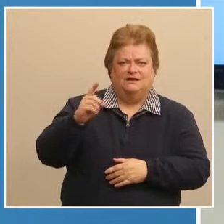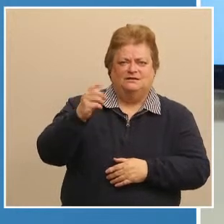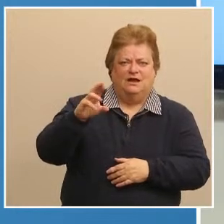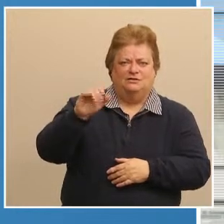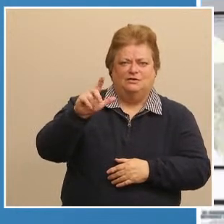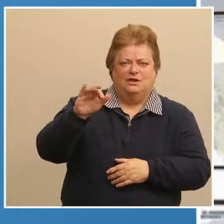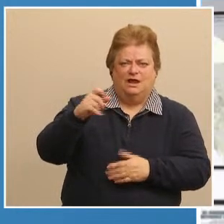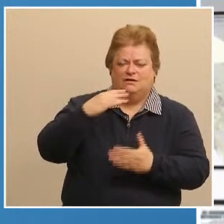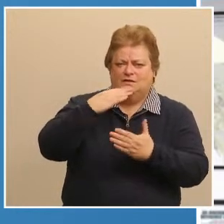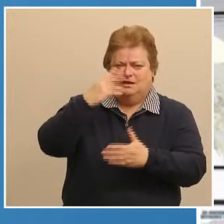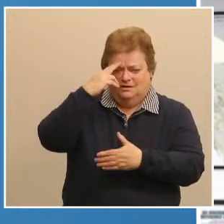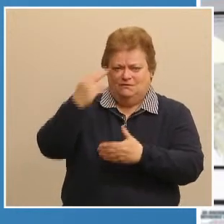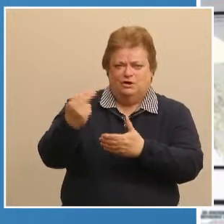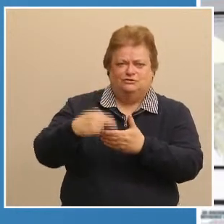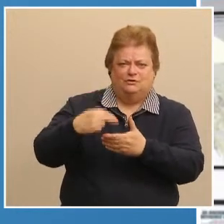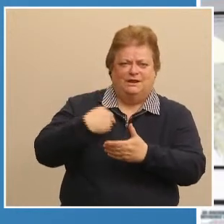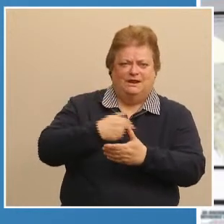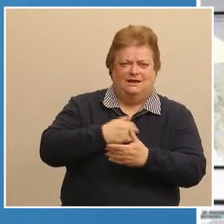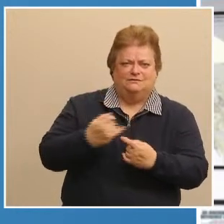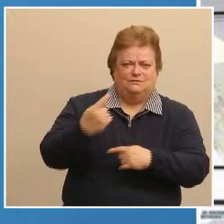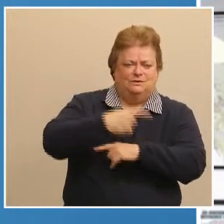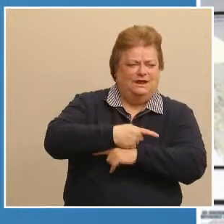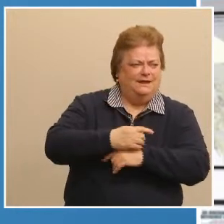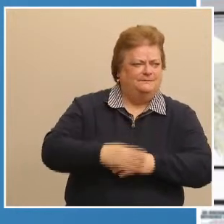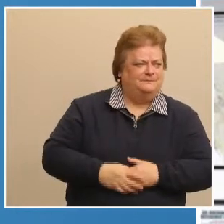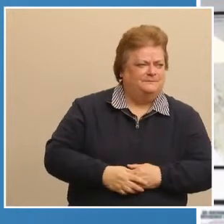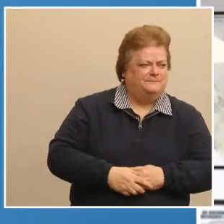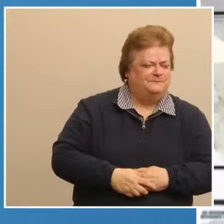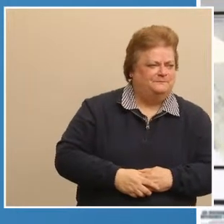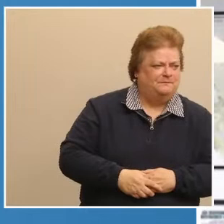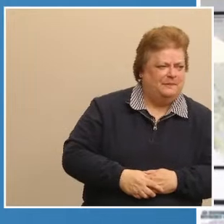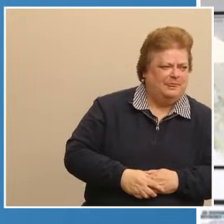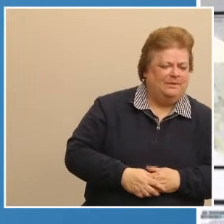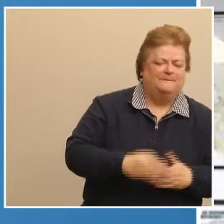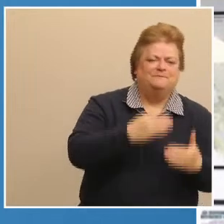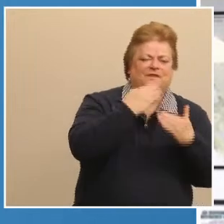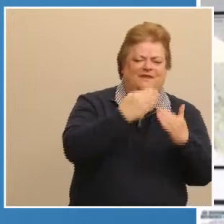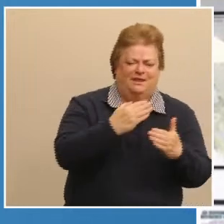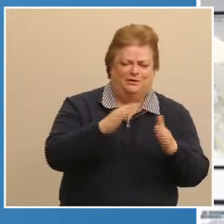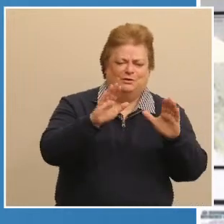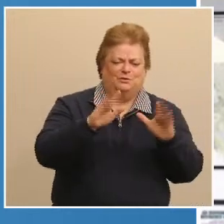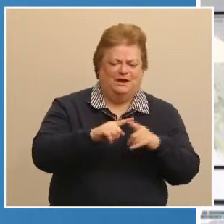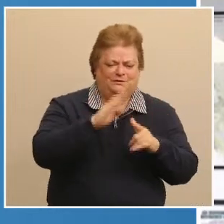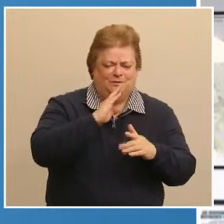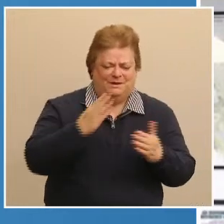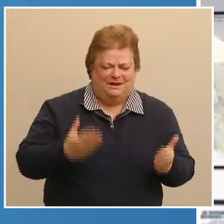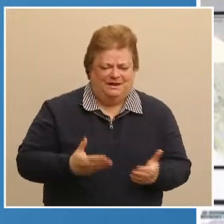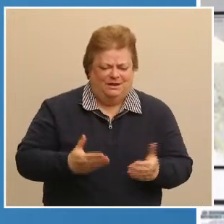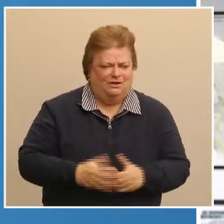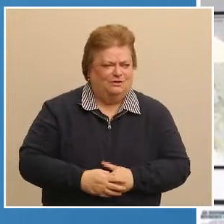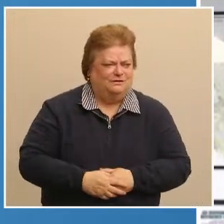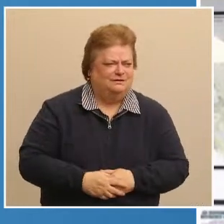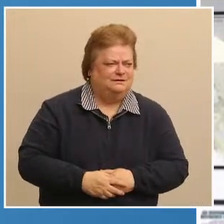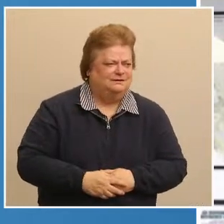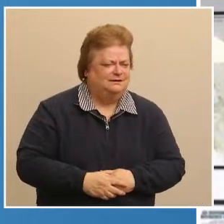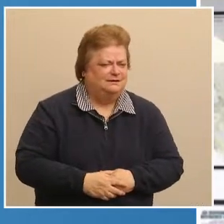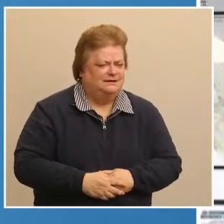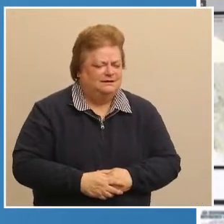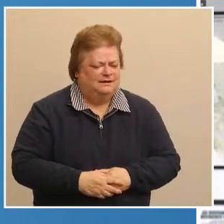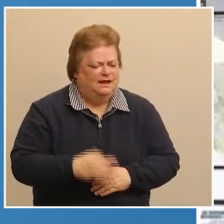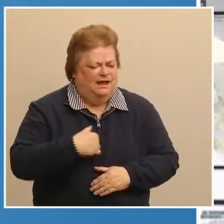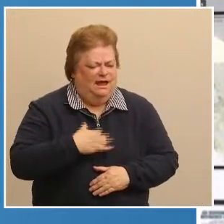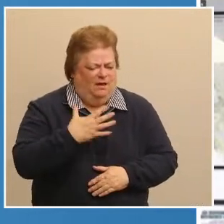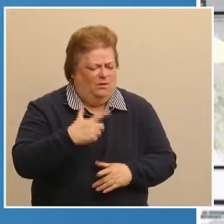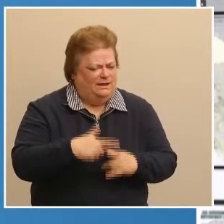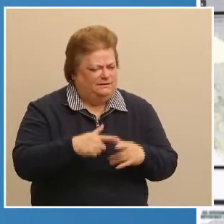Lawler, thank you for joining us today. Thank you, Pat. Great to be here. And I just want to point out